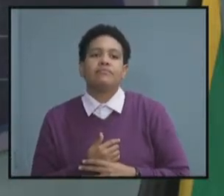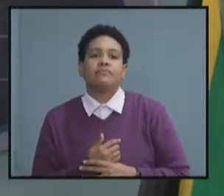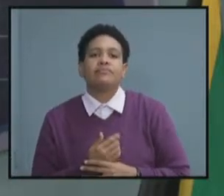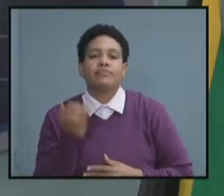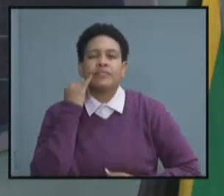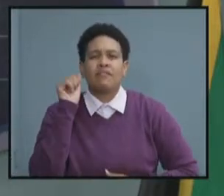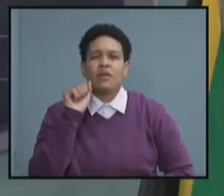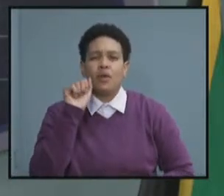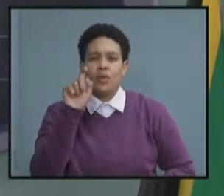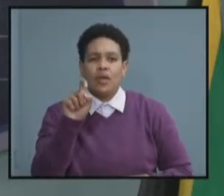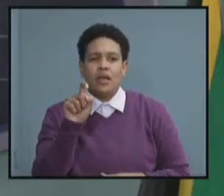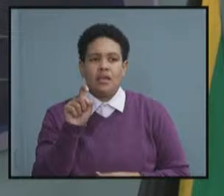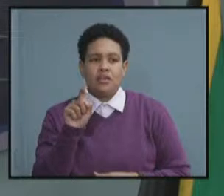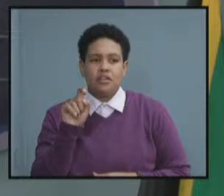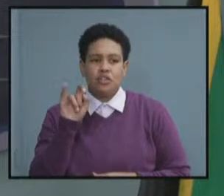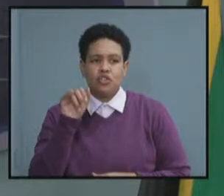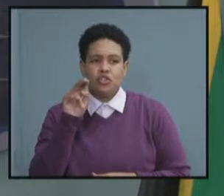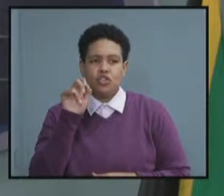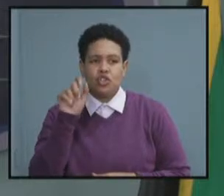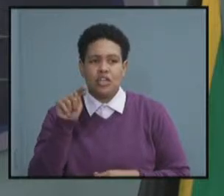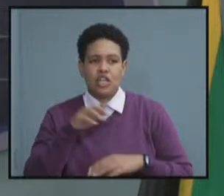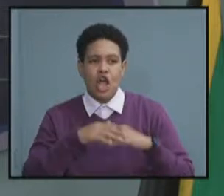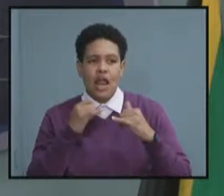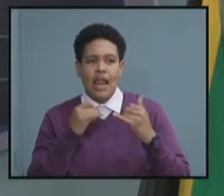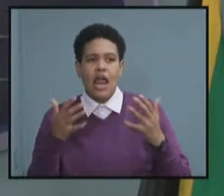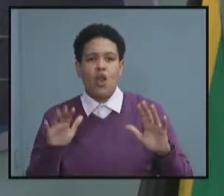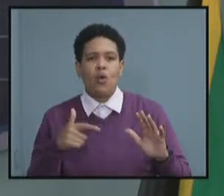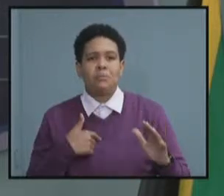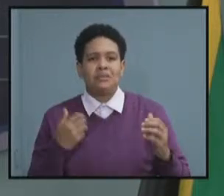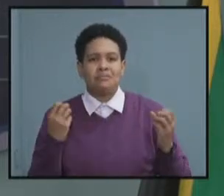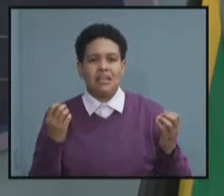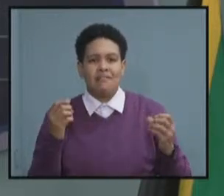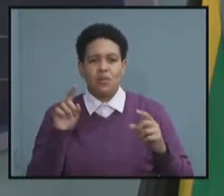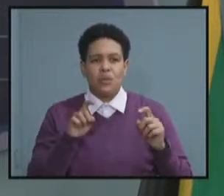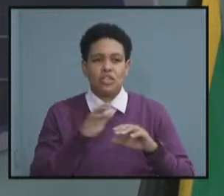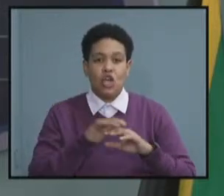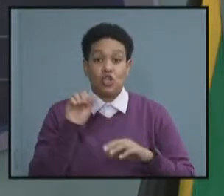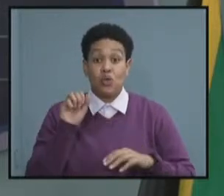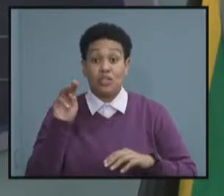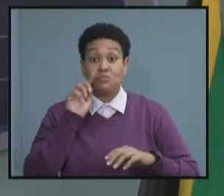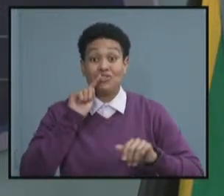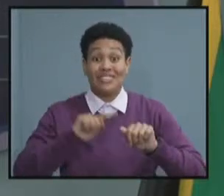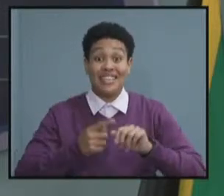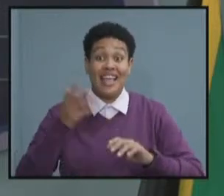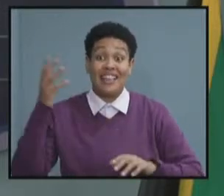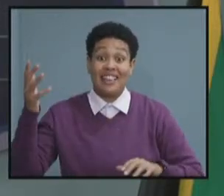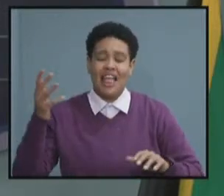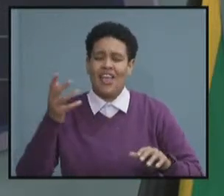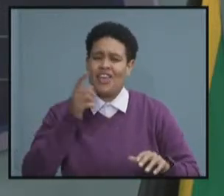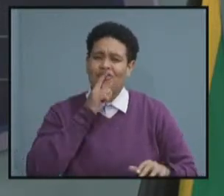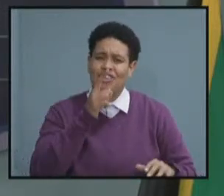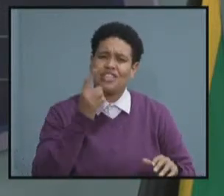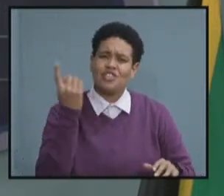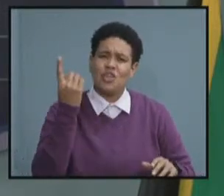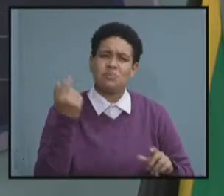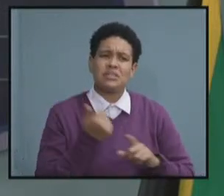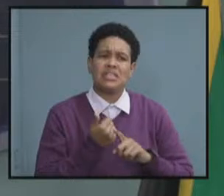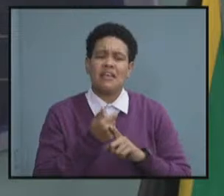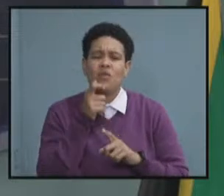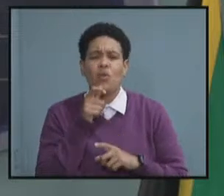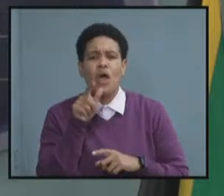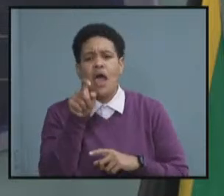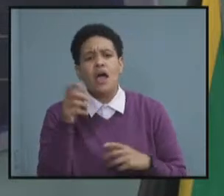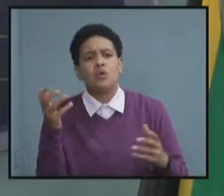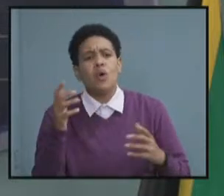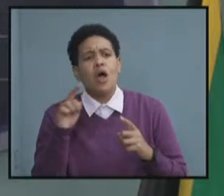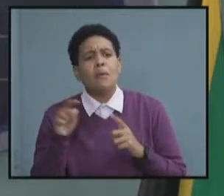the journalists online to allow me, there are several questions on social media as well, and given that you'd started there was someone who had asked,